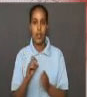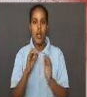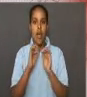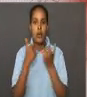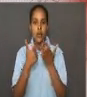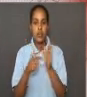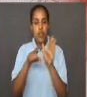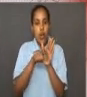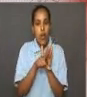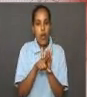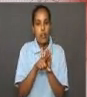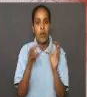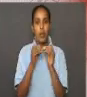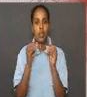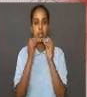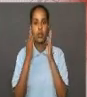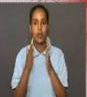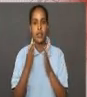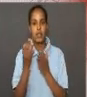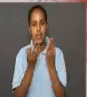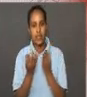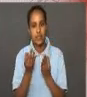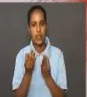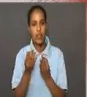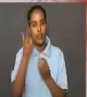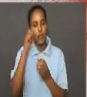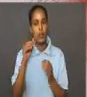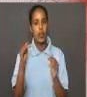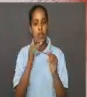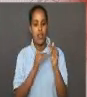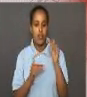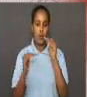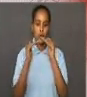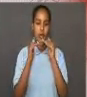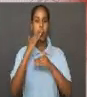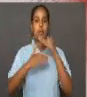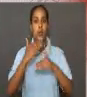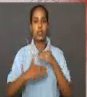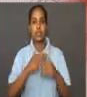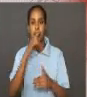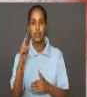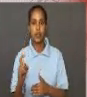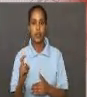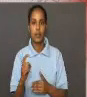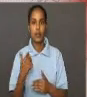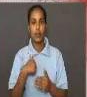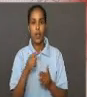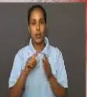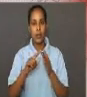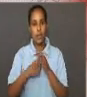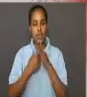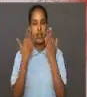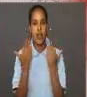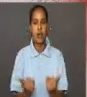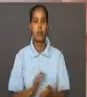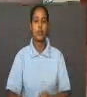How is this law mathematically stated for an equilibrium process? You may begin